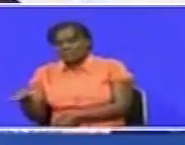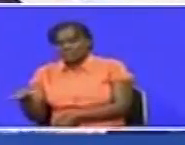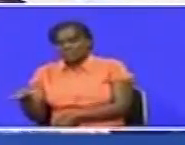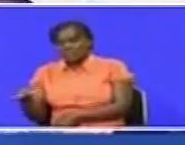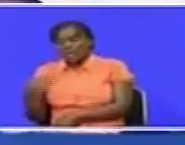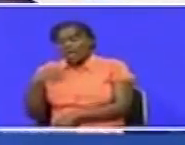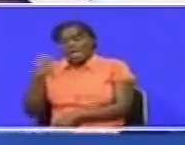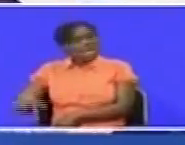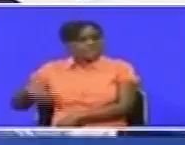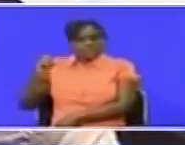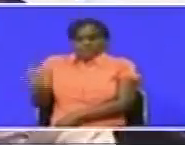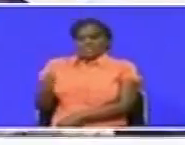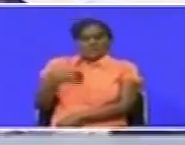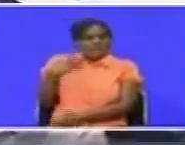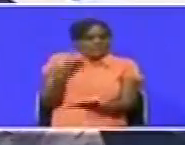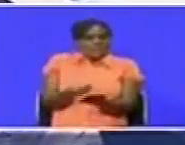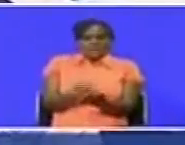sinanitisha pesa mingi na sina hiyo.